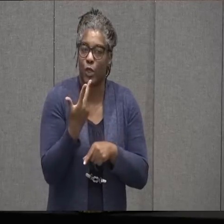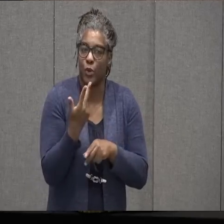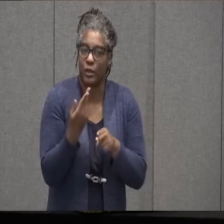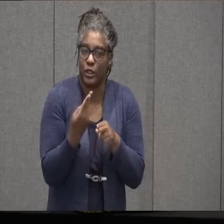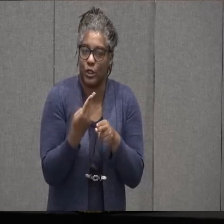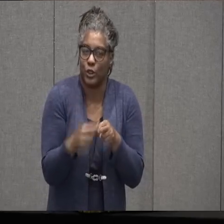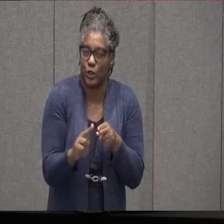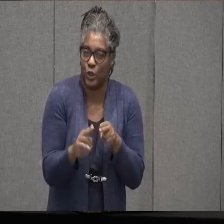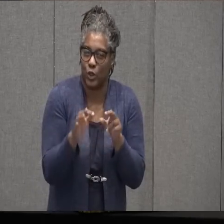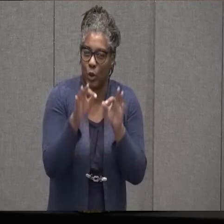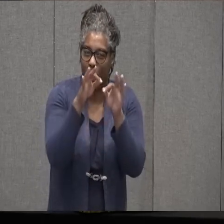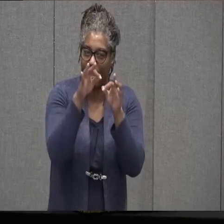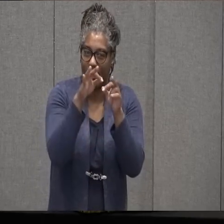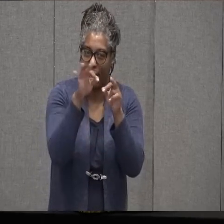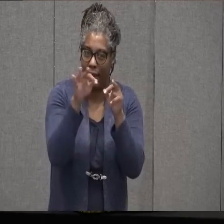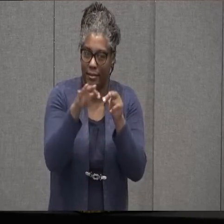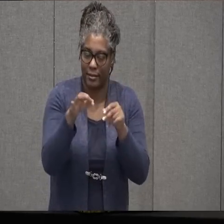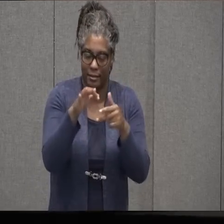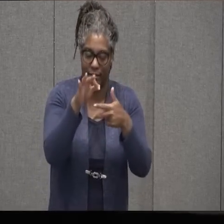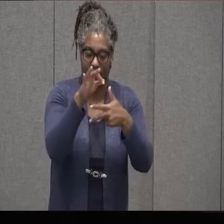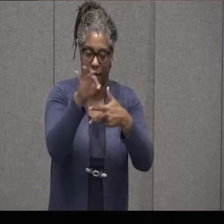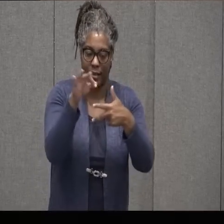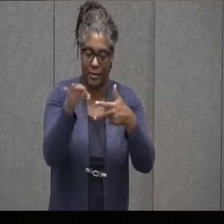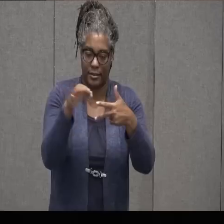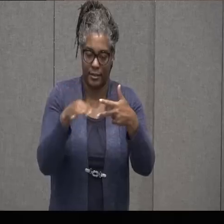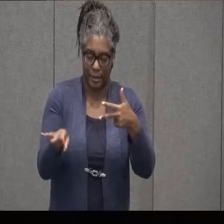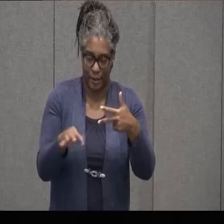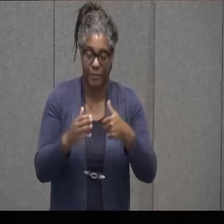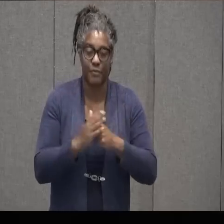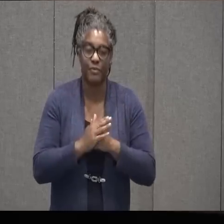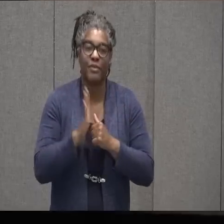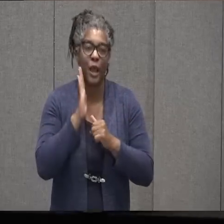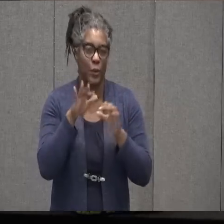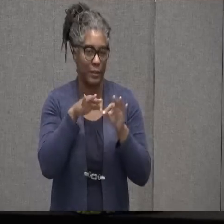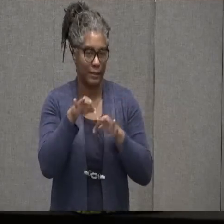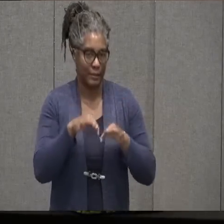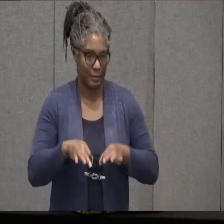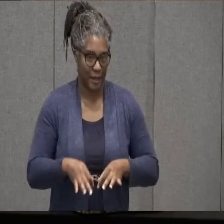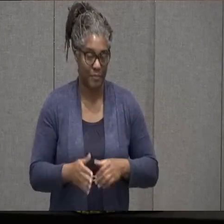Let me explain to you. So our first line in our haiku